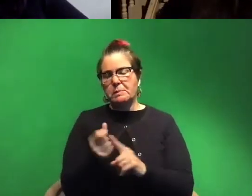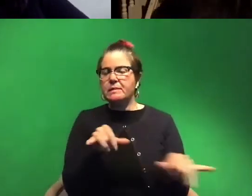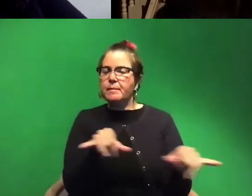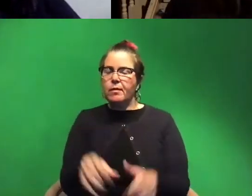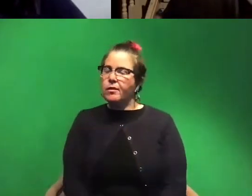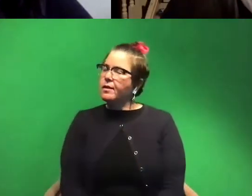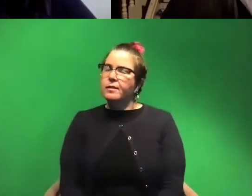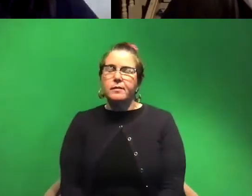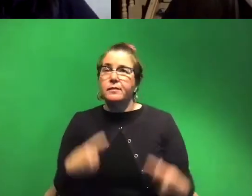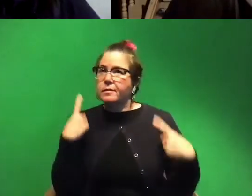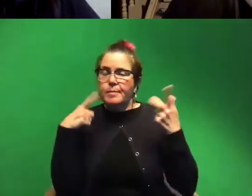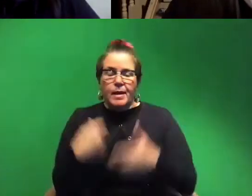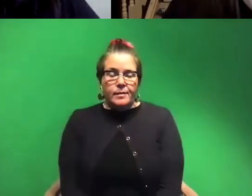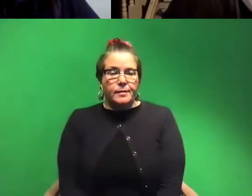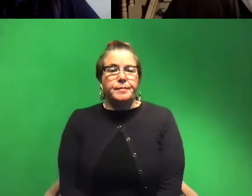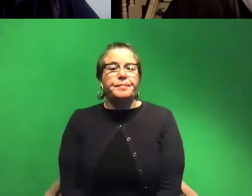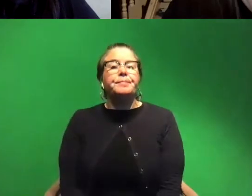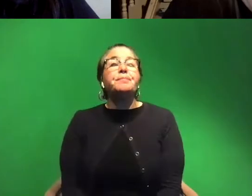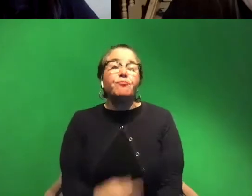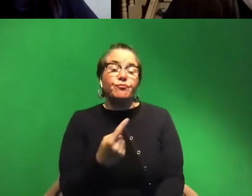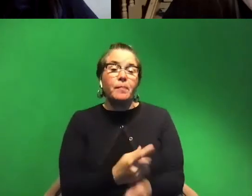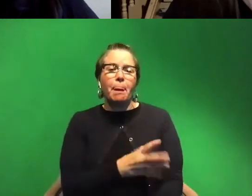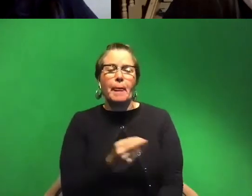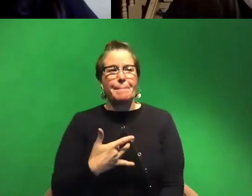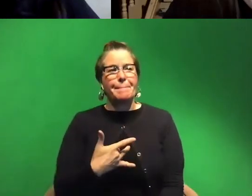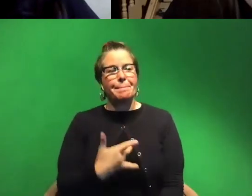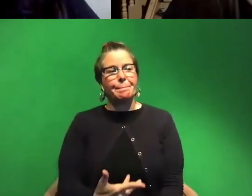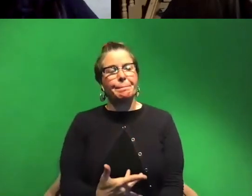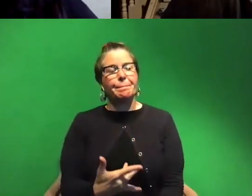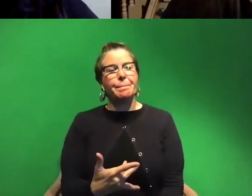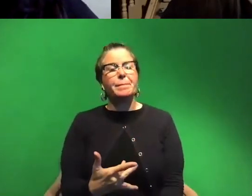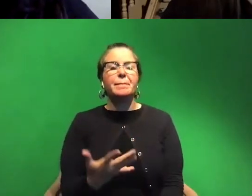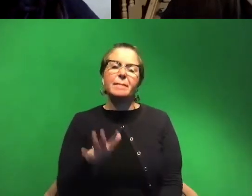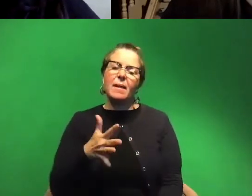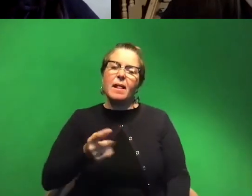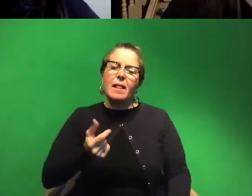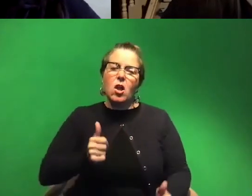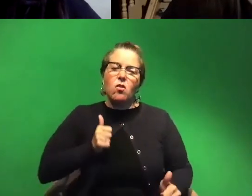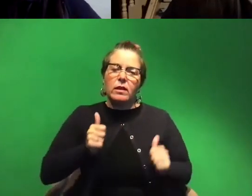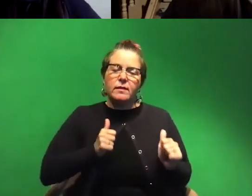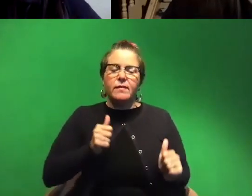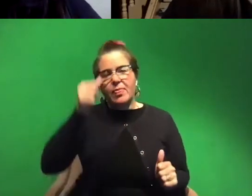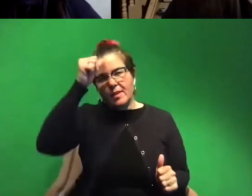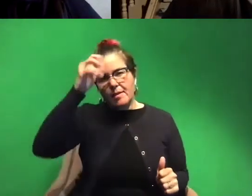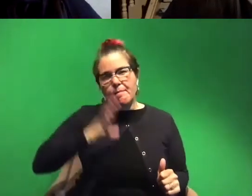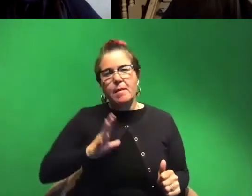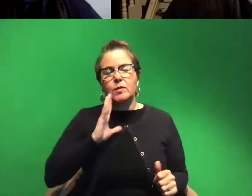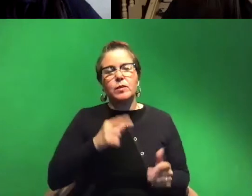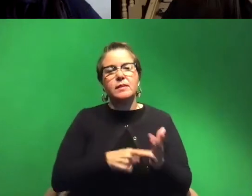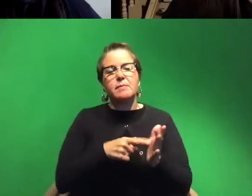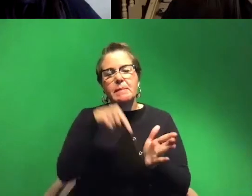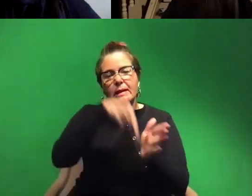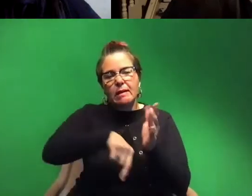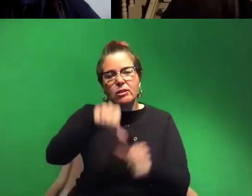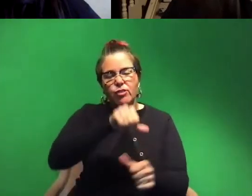still bananas. Yeah. And they don't tend, they get a little aggressive. The males will they will occasionally kill each other during